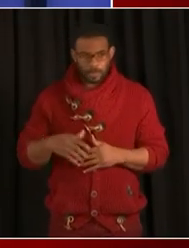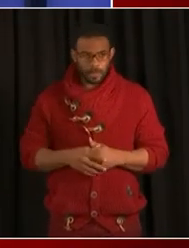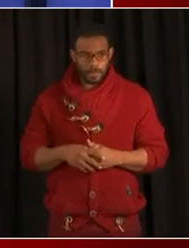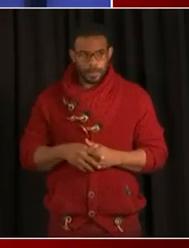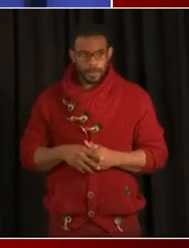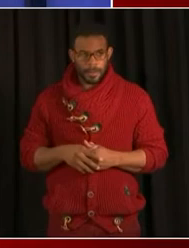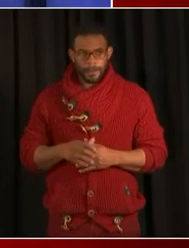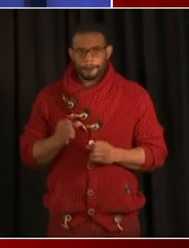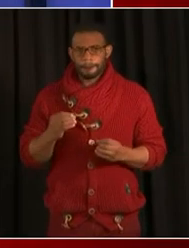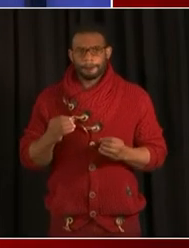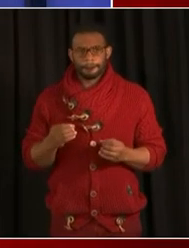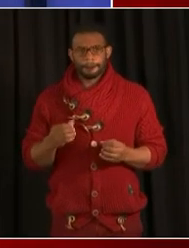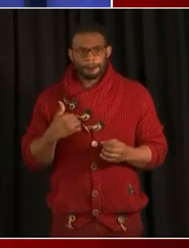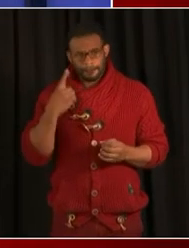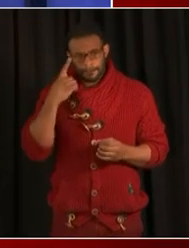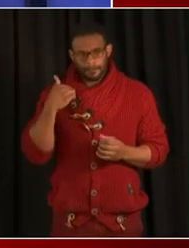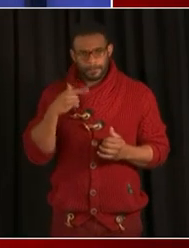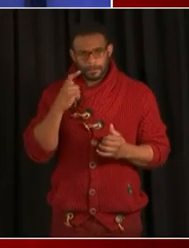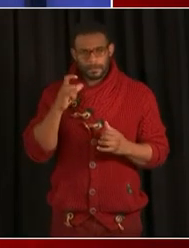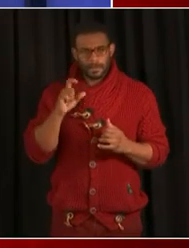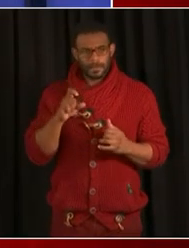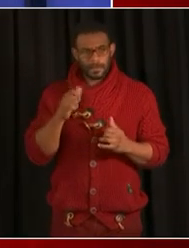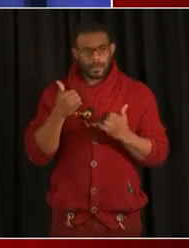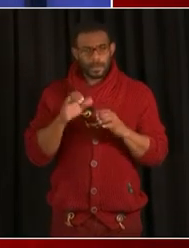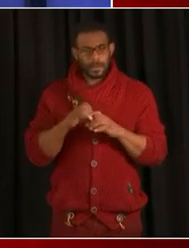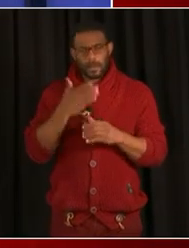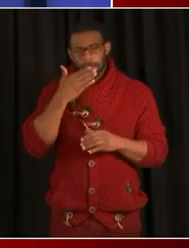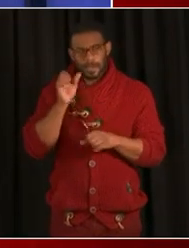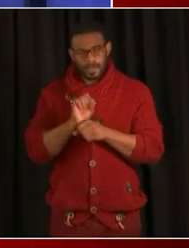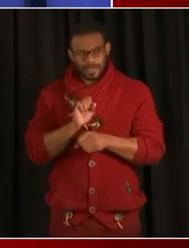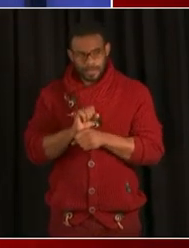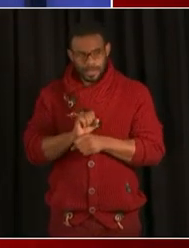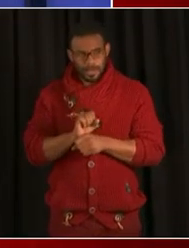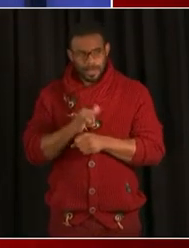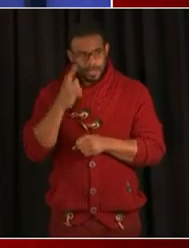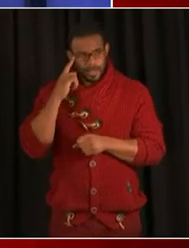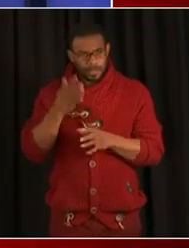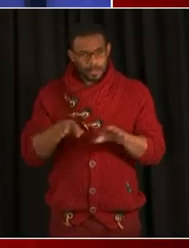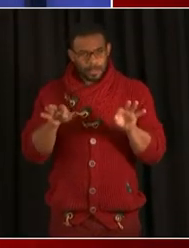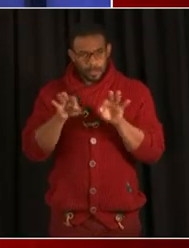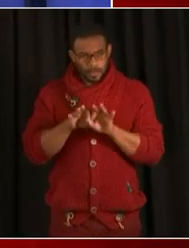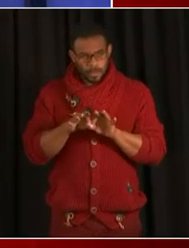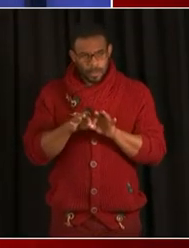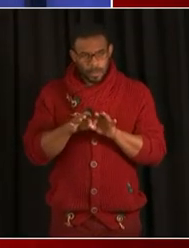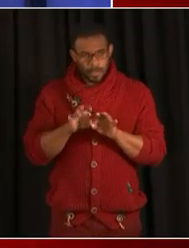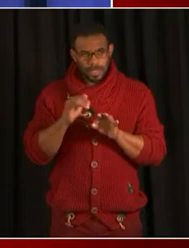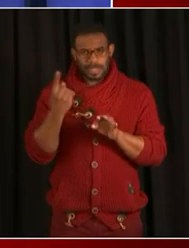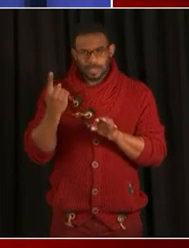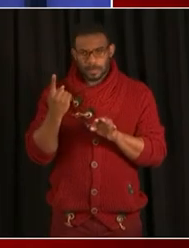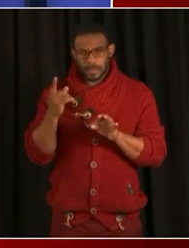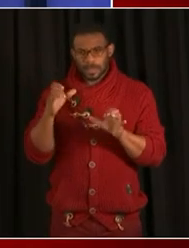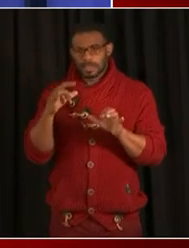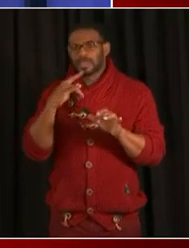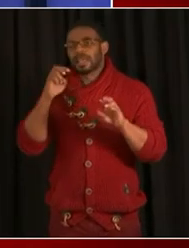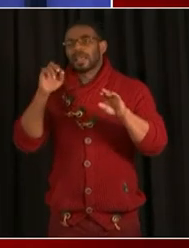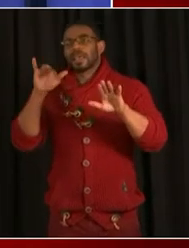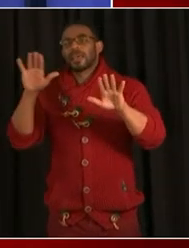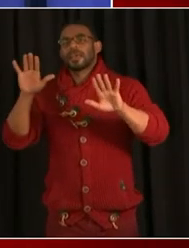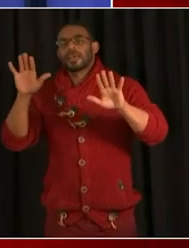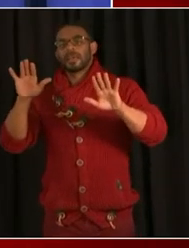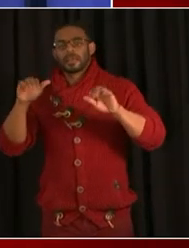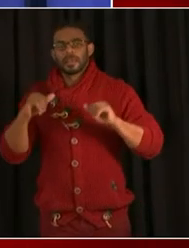Illinois. So I think we've just got to try to do a better job. I think it's important that somebody does say,